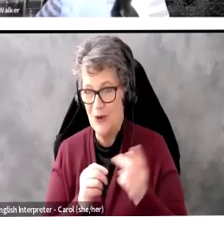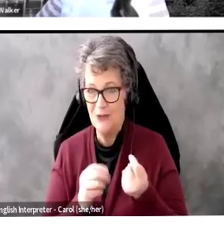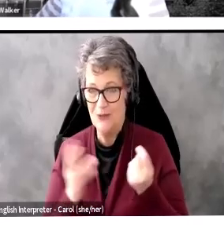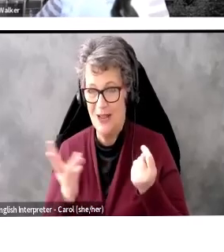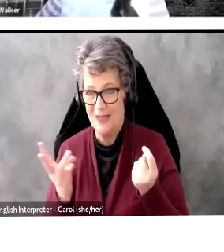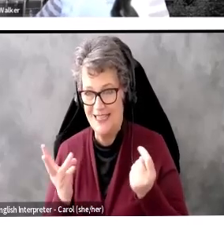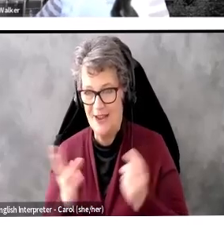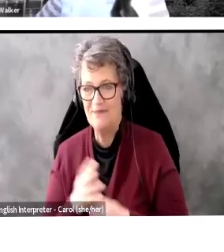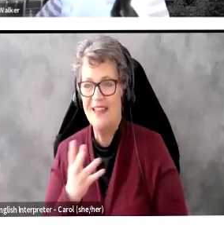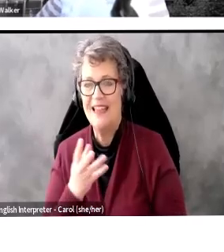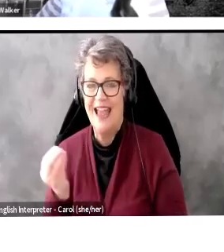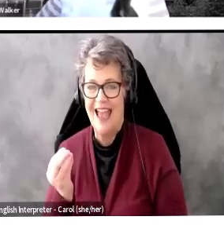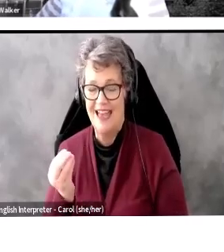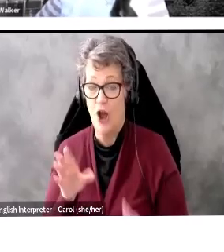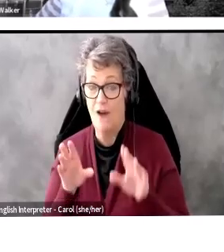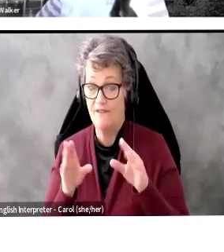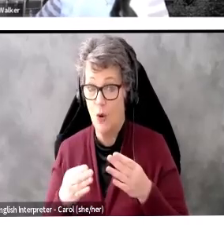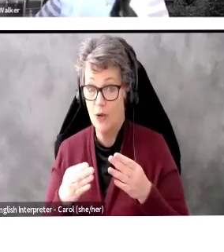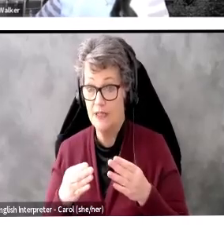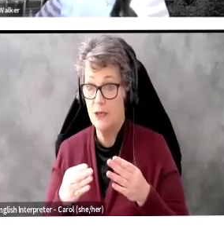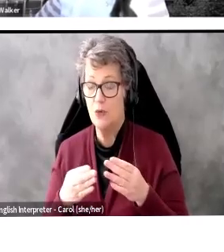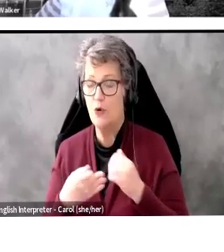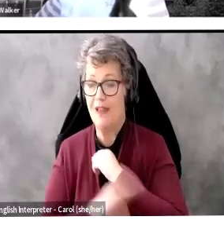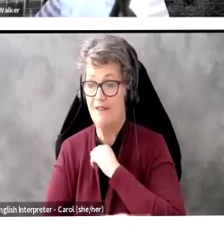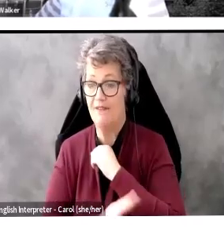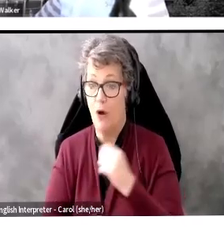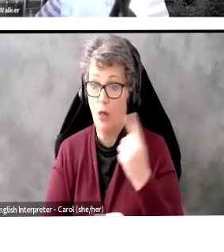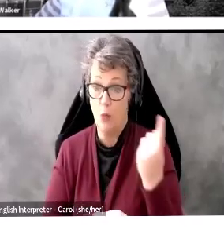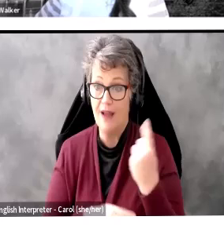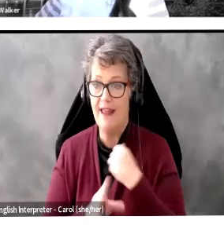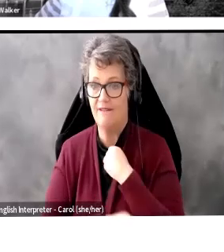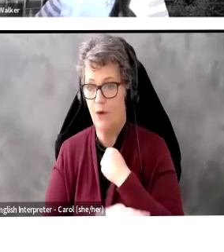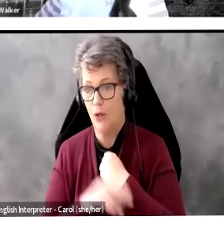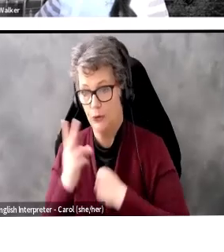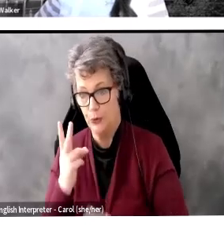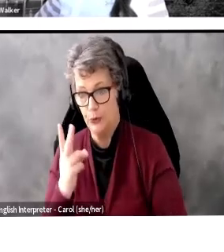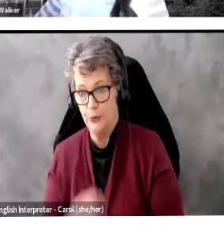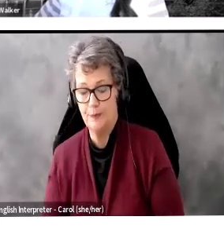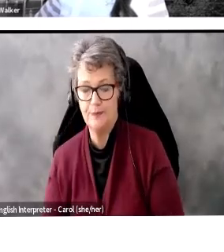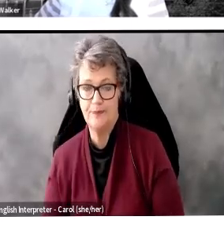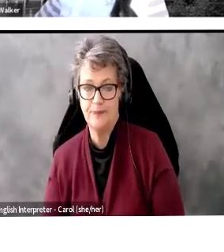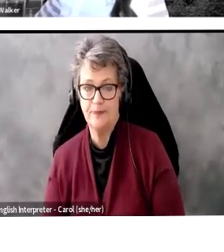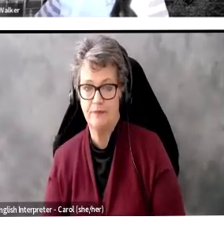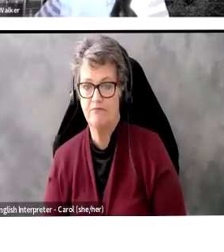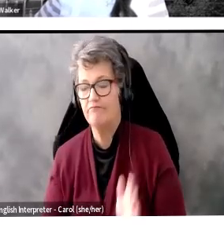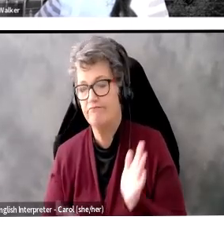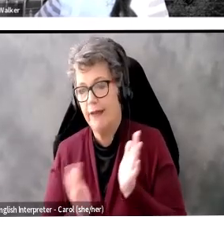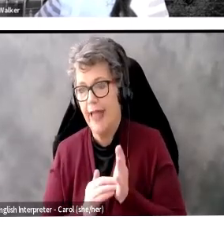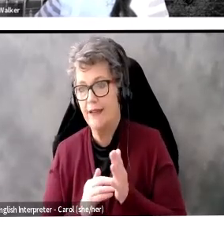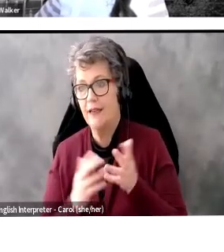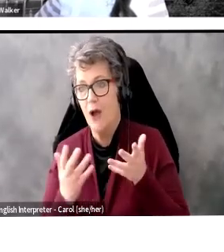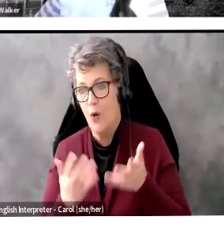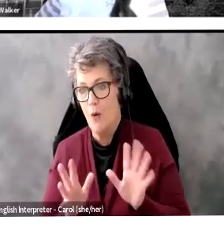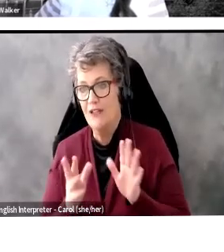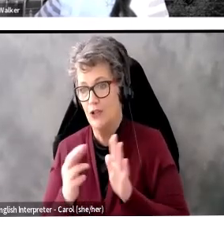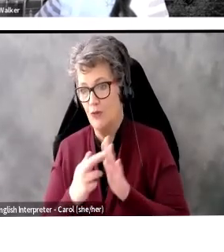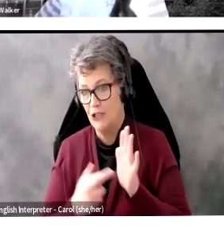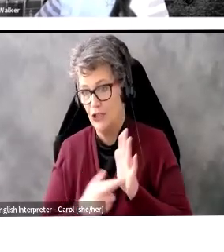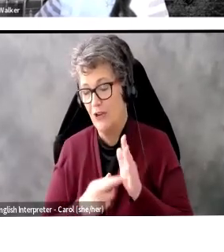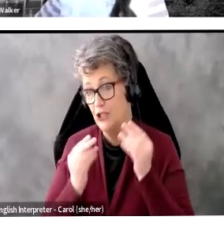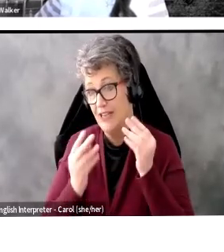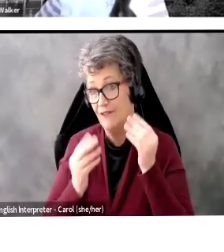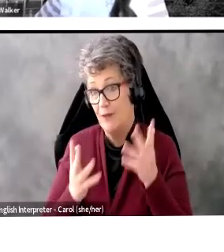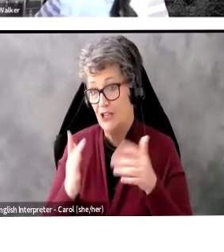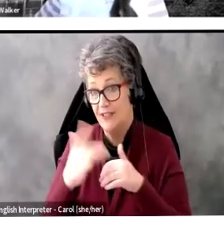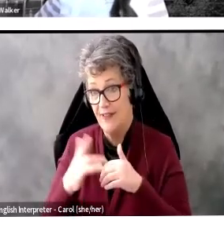And our focus then will be for fall 1 and for fall 2. Again, once the registration